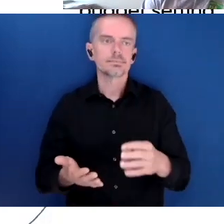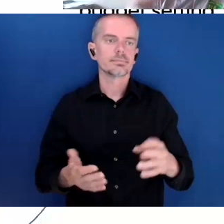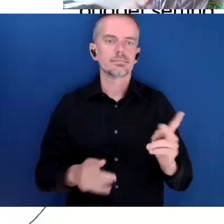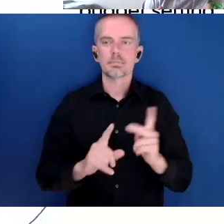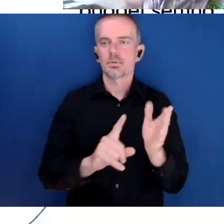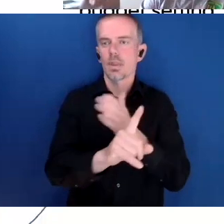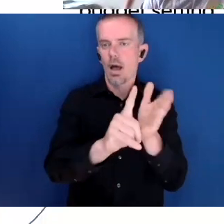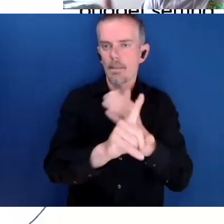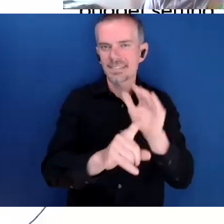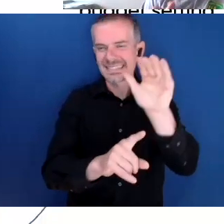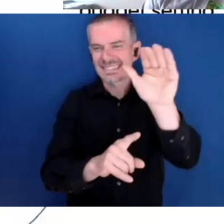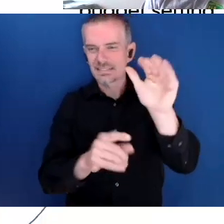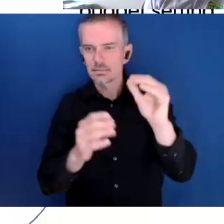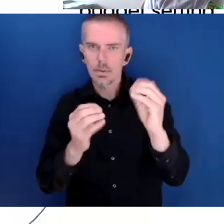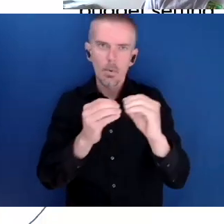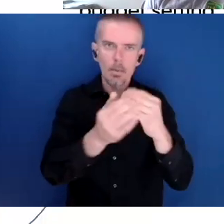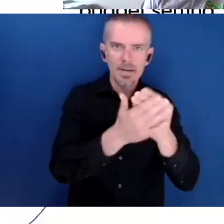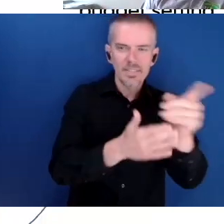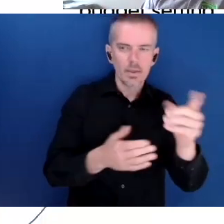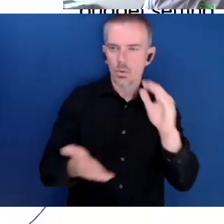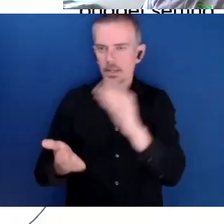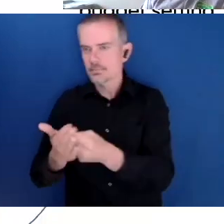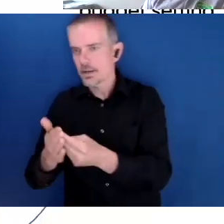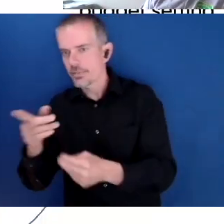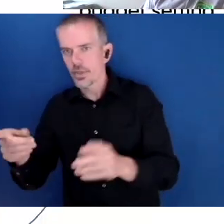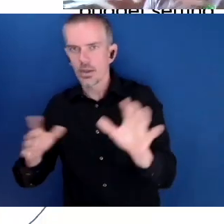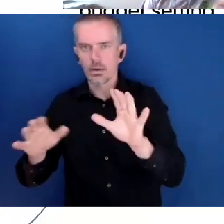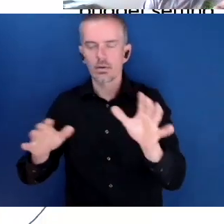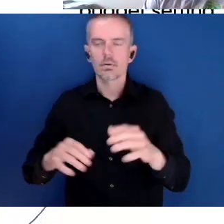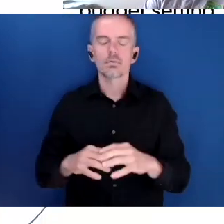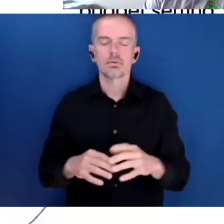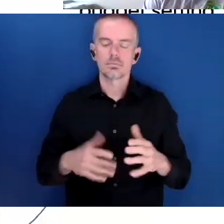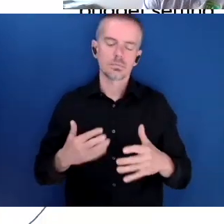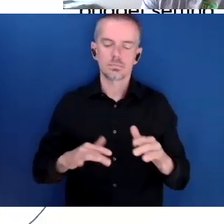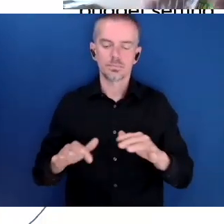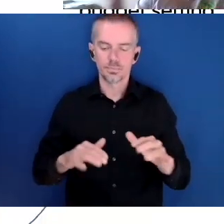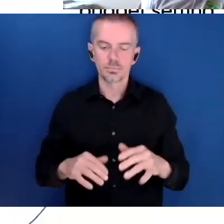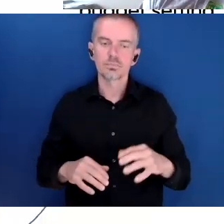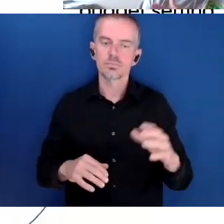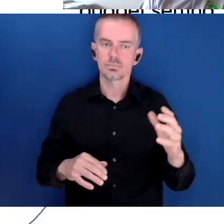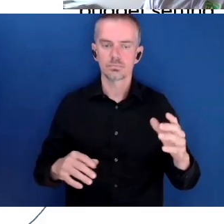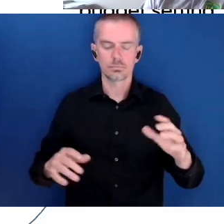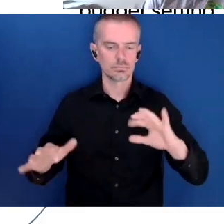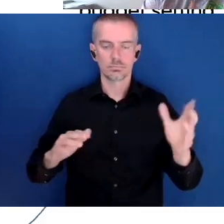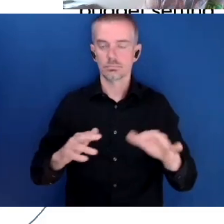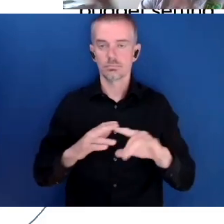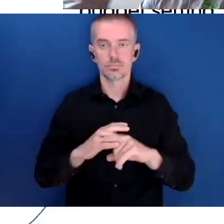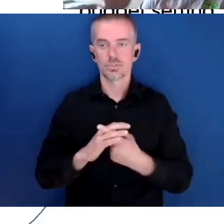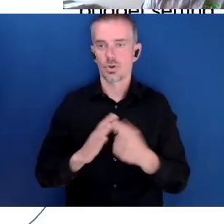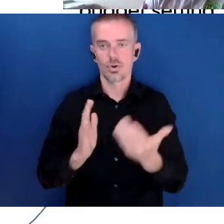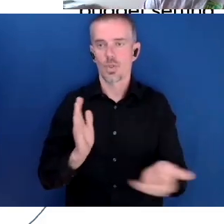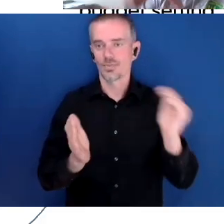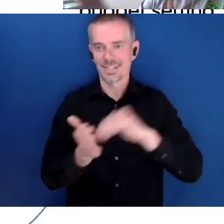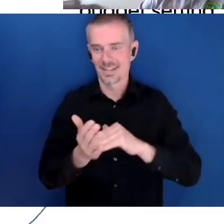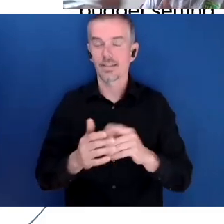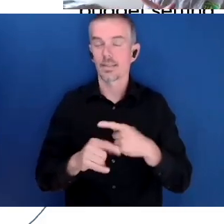and advocate for more or less money to the different programs, and kind of we do the whole thing over again. And then we